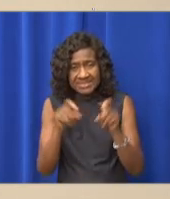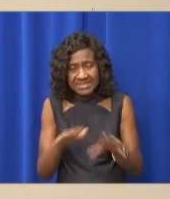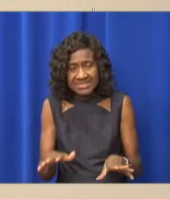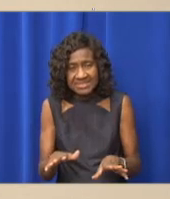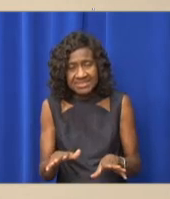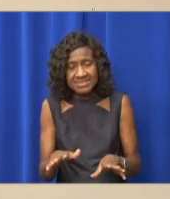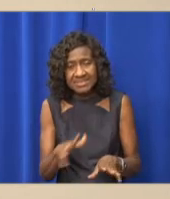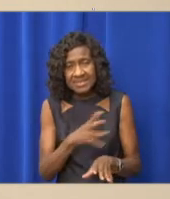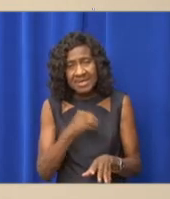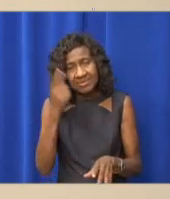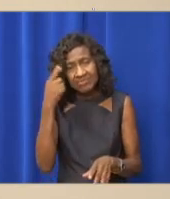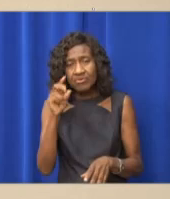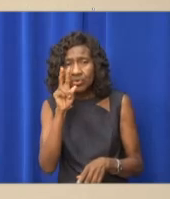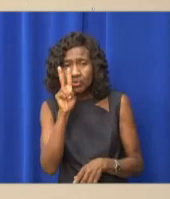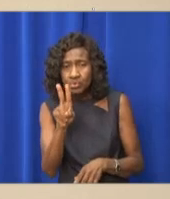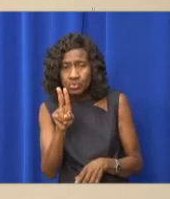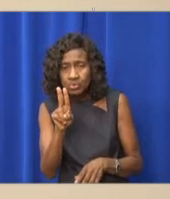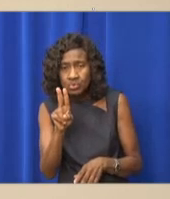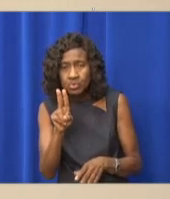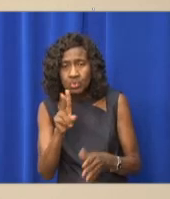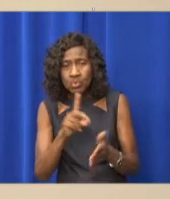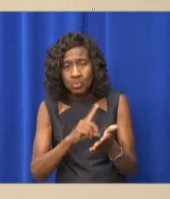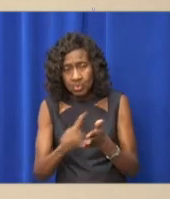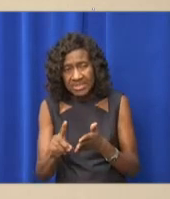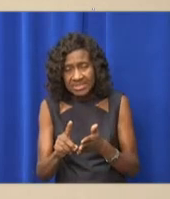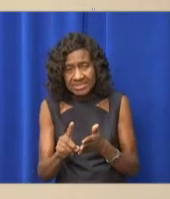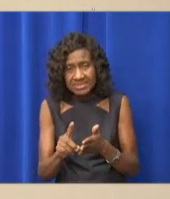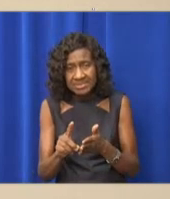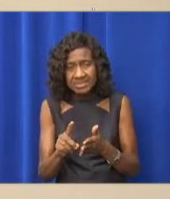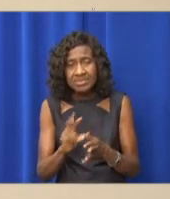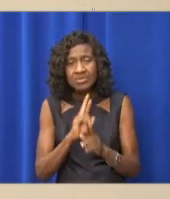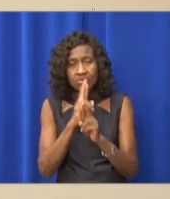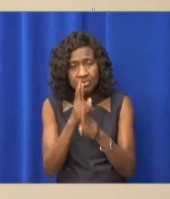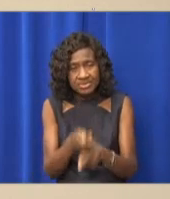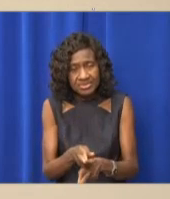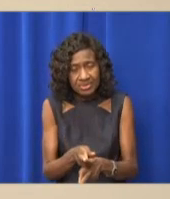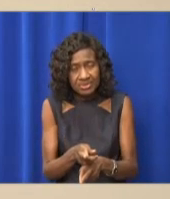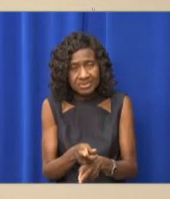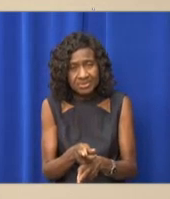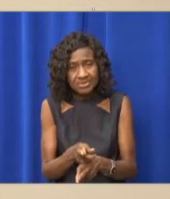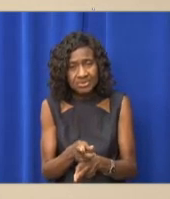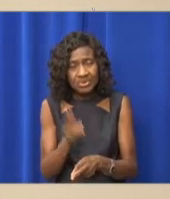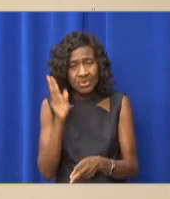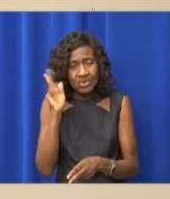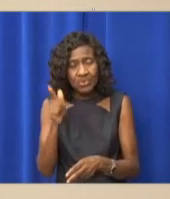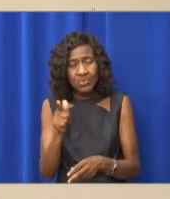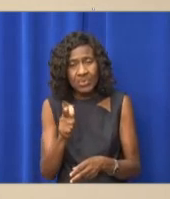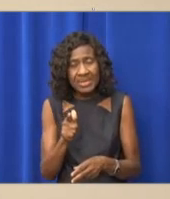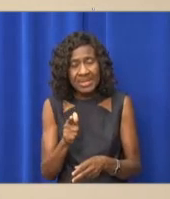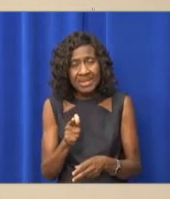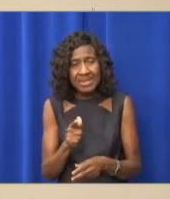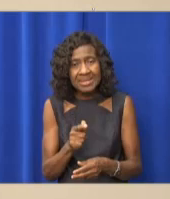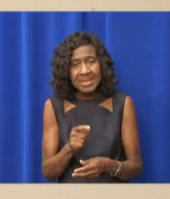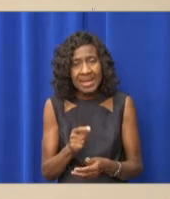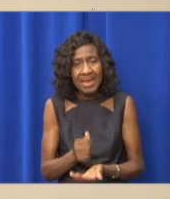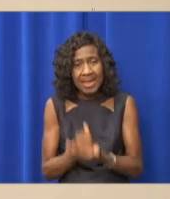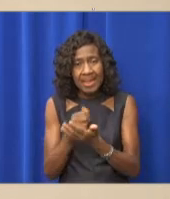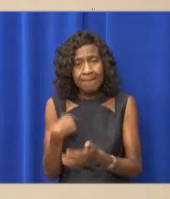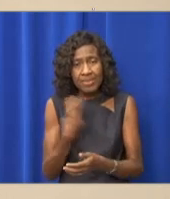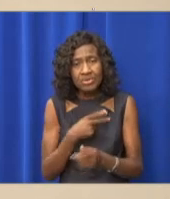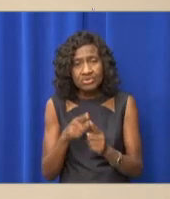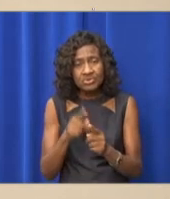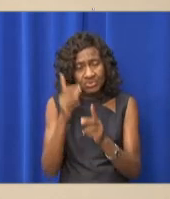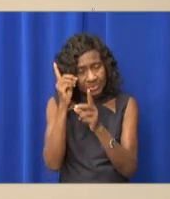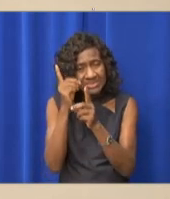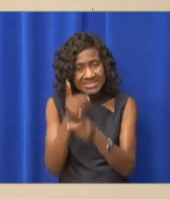will heavily influence our view about the degree of or